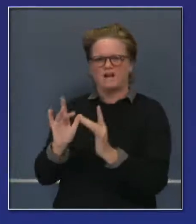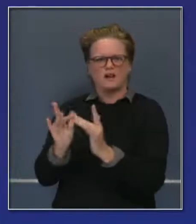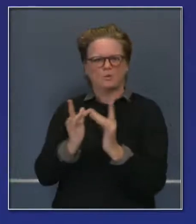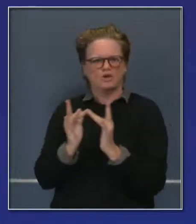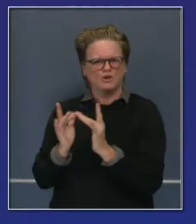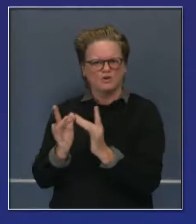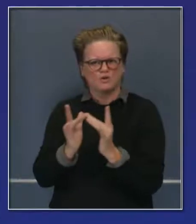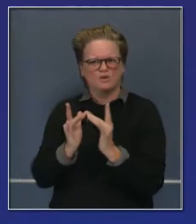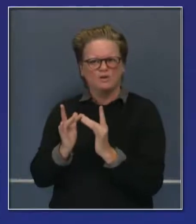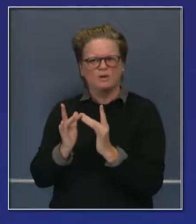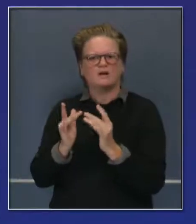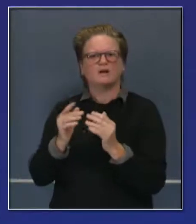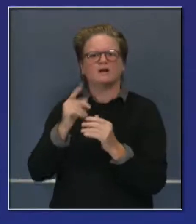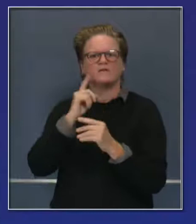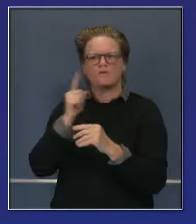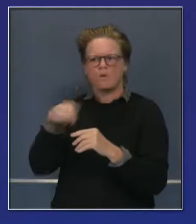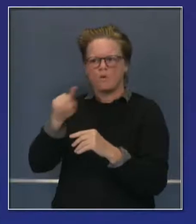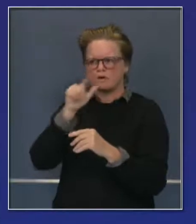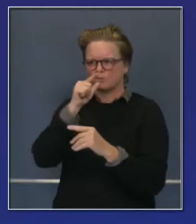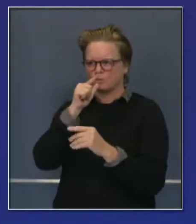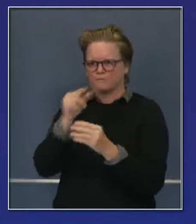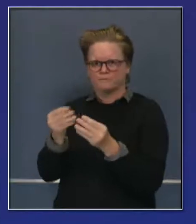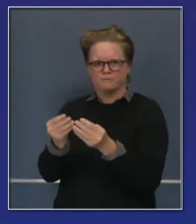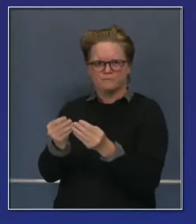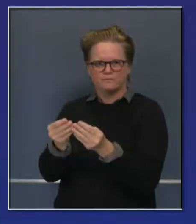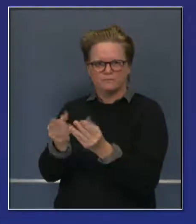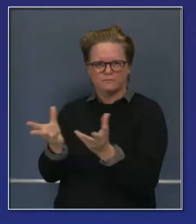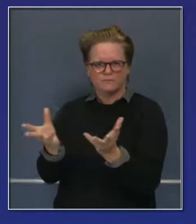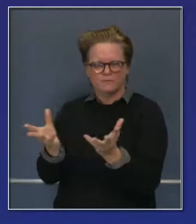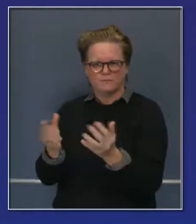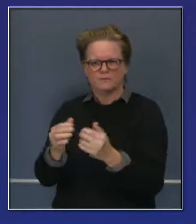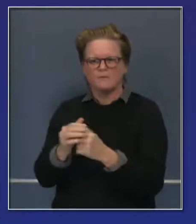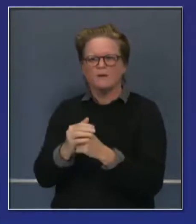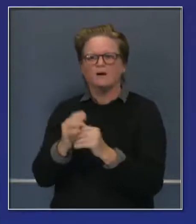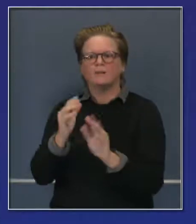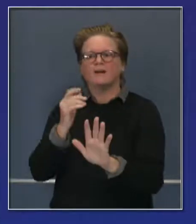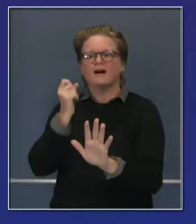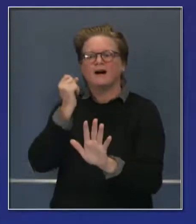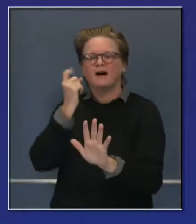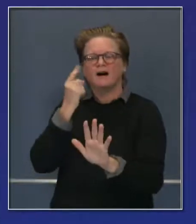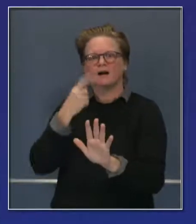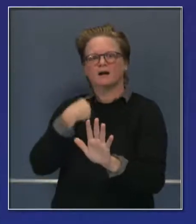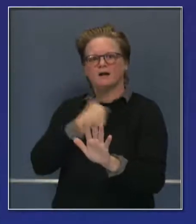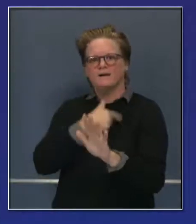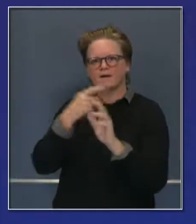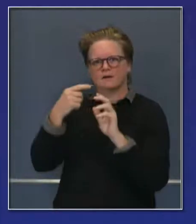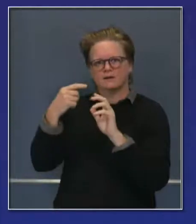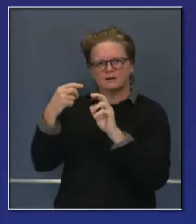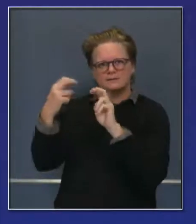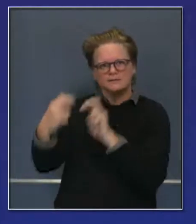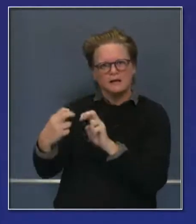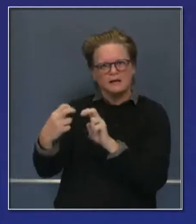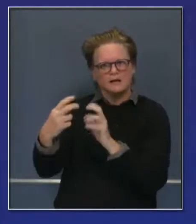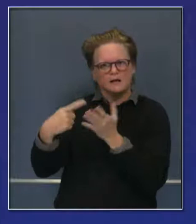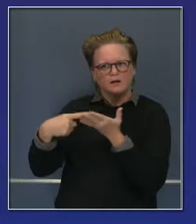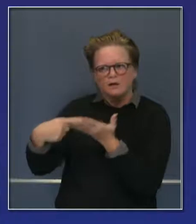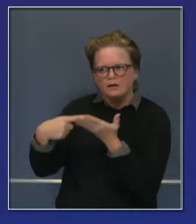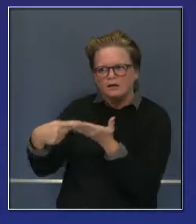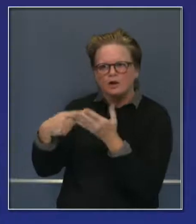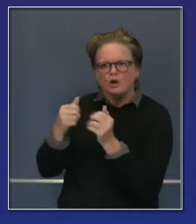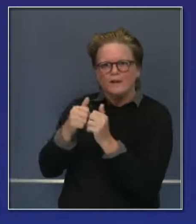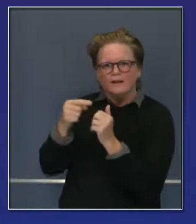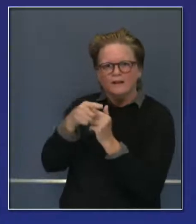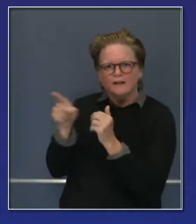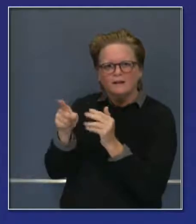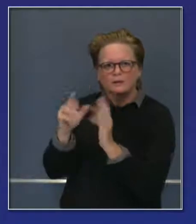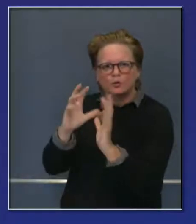with how and where those distributions are advanced. But they have a very well-established network,